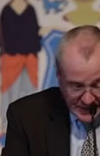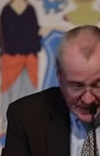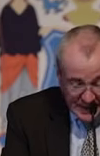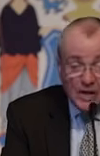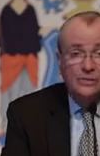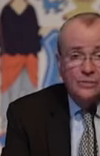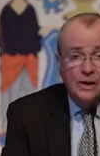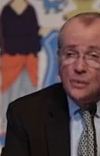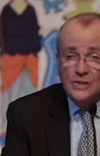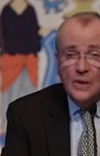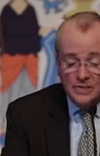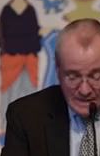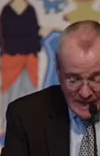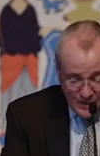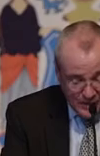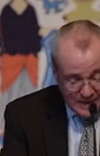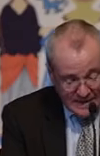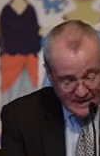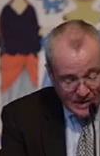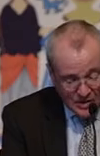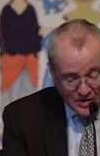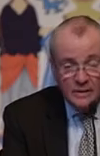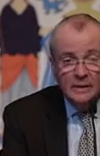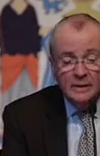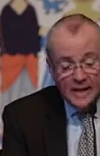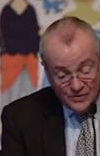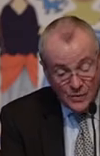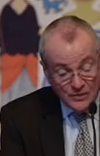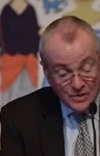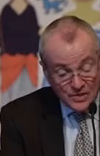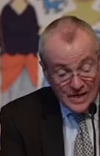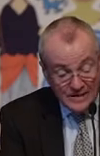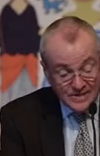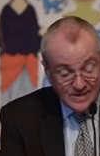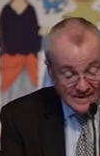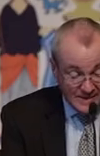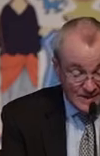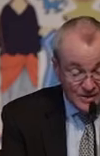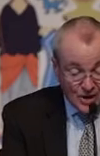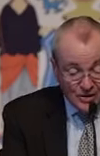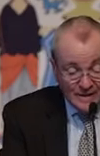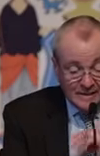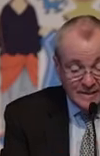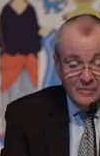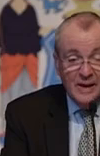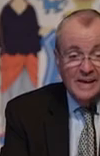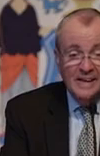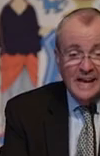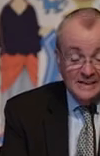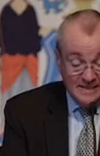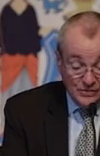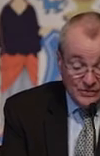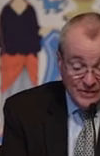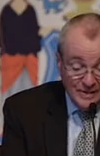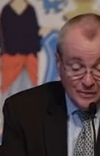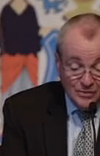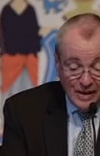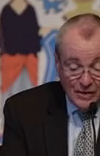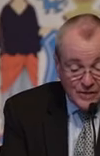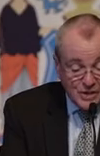passed. And as we do every day, we would like to honor a few of those lives. Darlene Mae